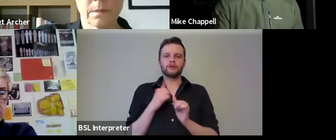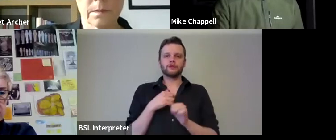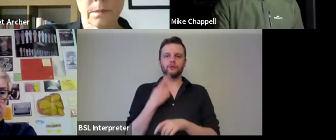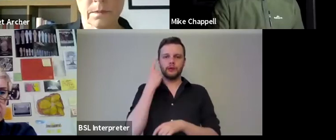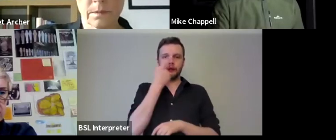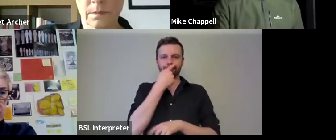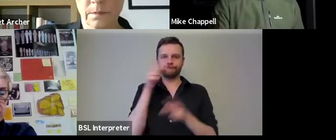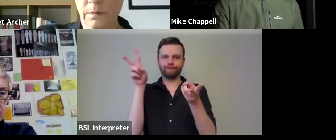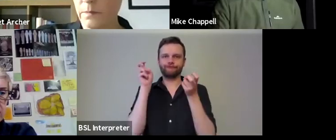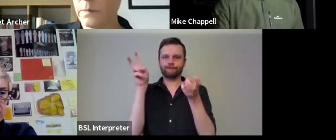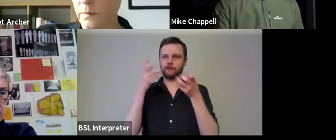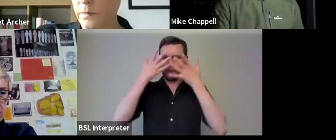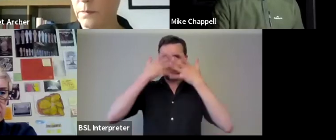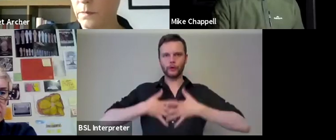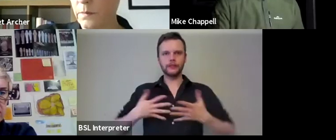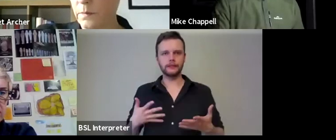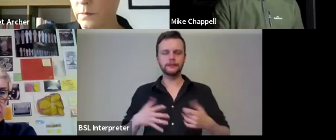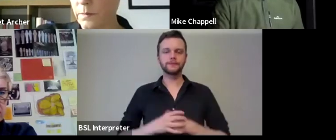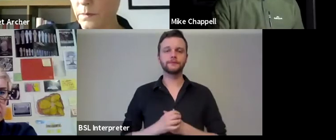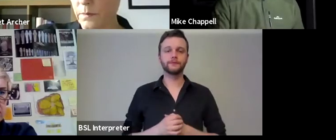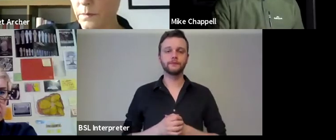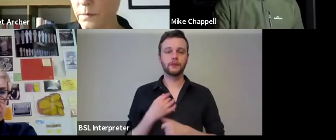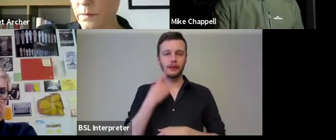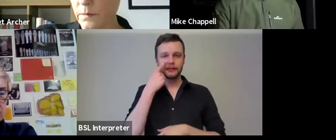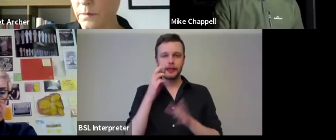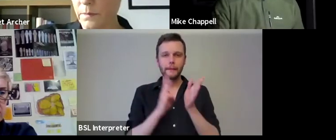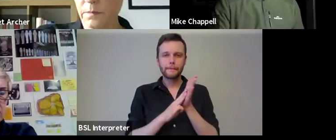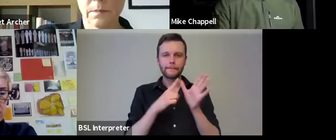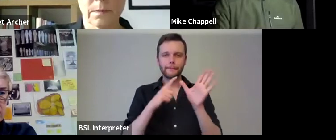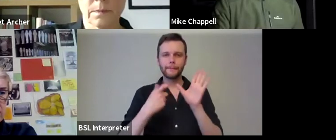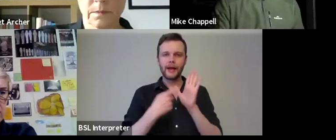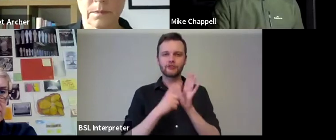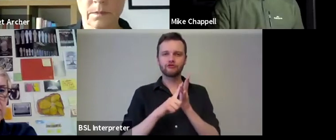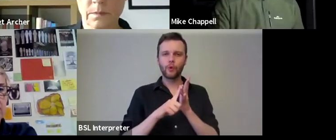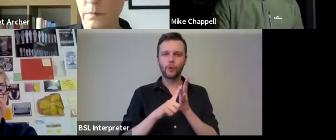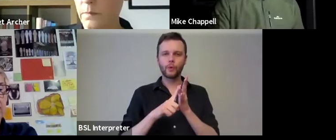we have with the human body. We can see macro data, we can see